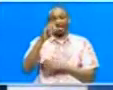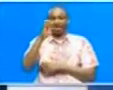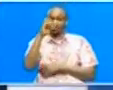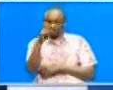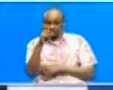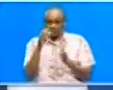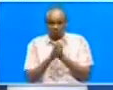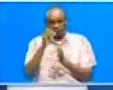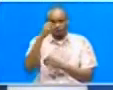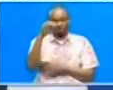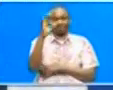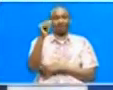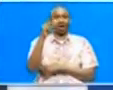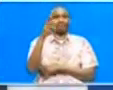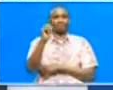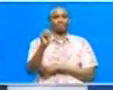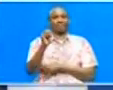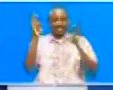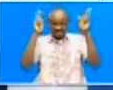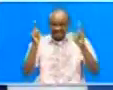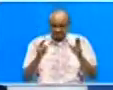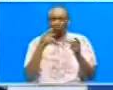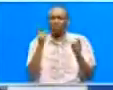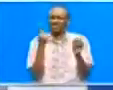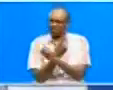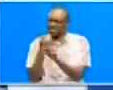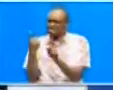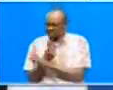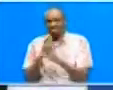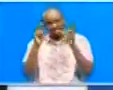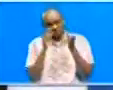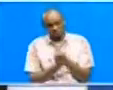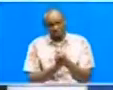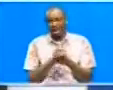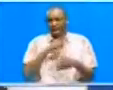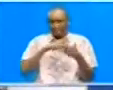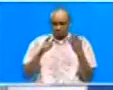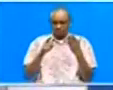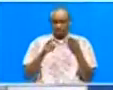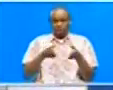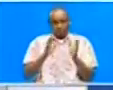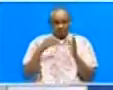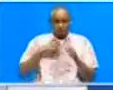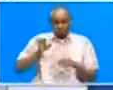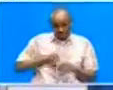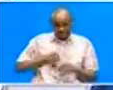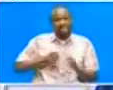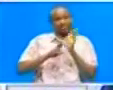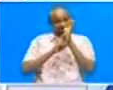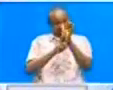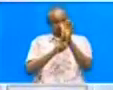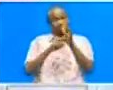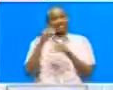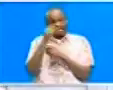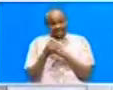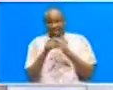director, Oxfam International. We'll be speaking on a range of issues, including that elusive formula for women's representation in the